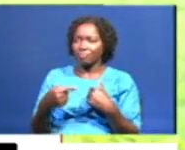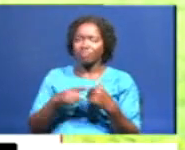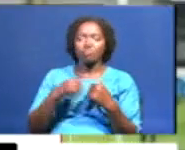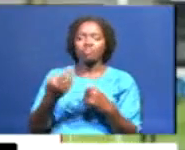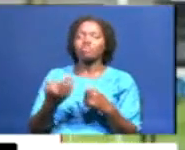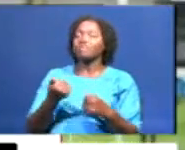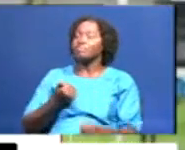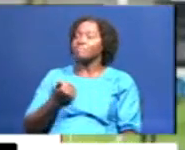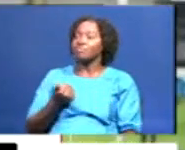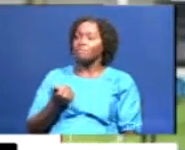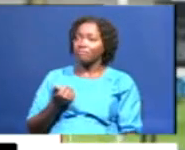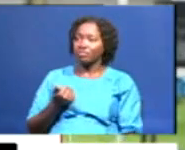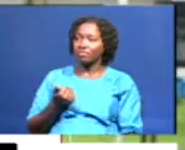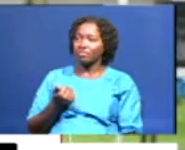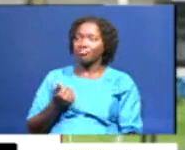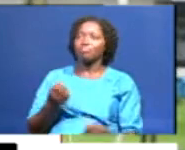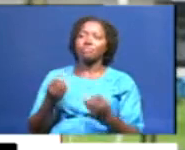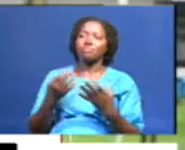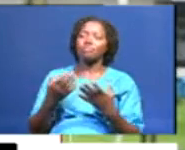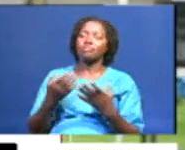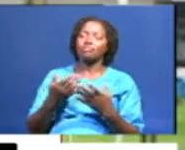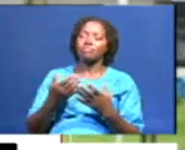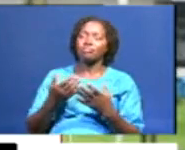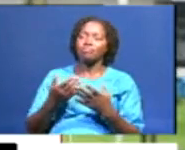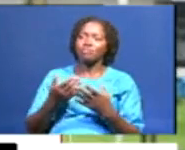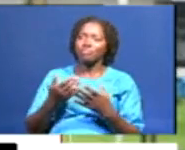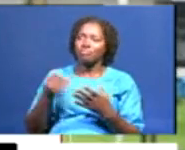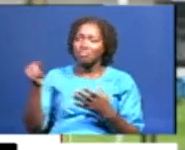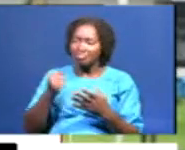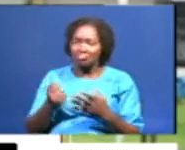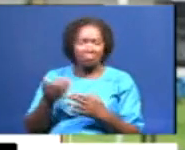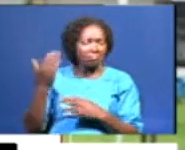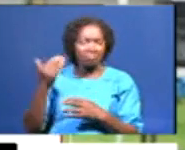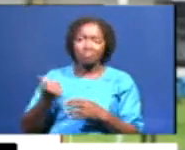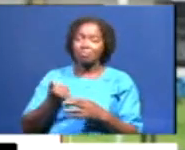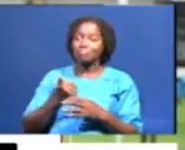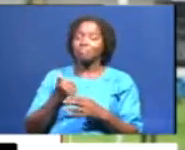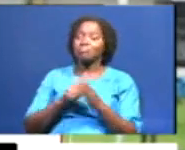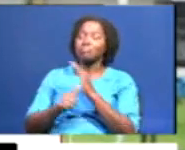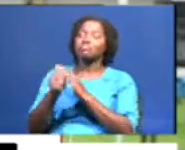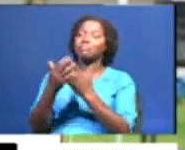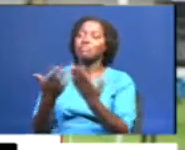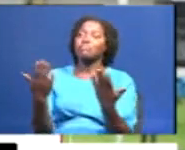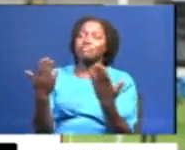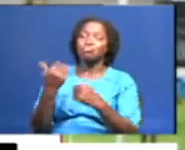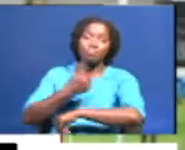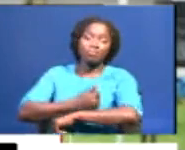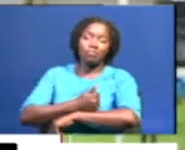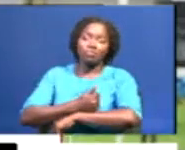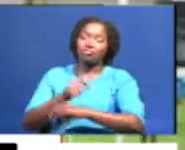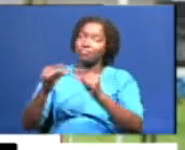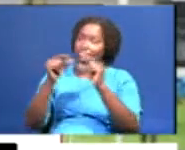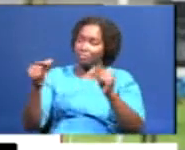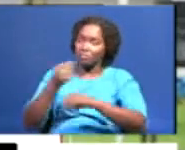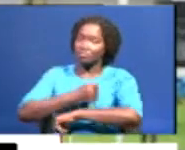2,063 girls. Mm. There are so many old girls who have passed in the hands of this school, great school. So